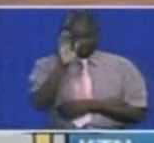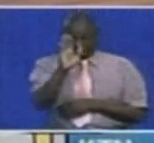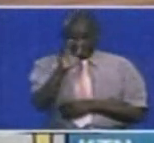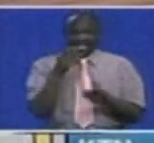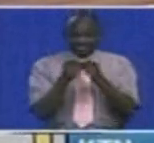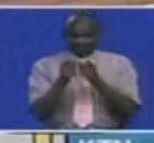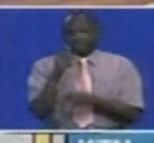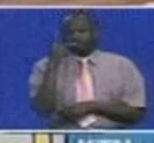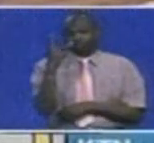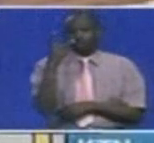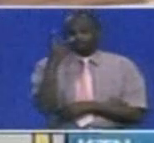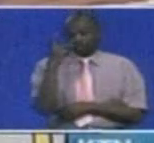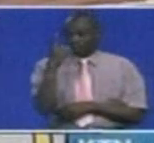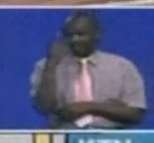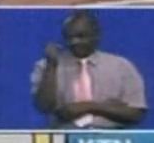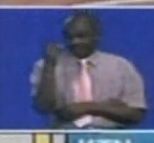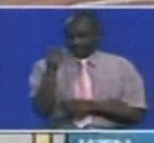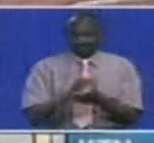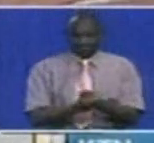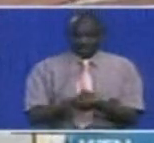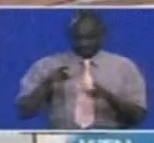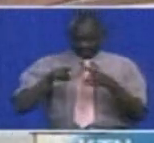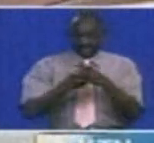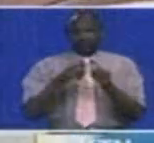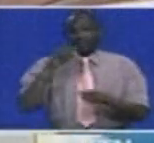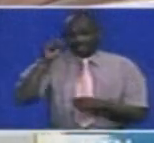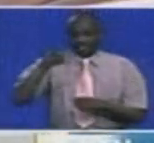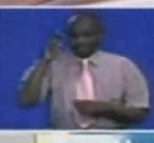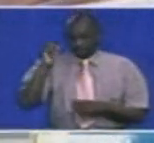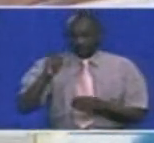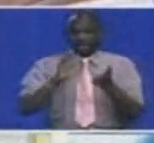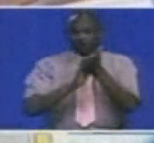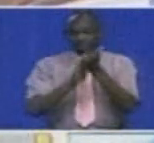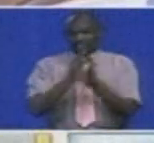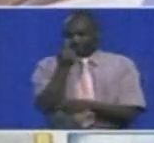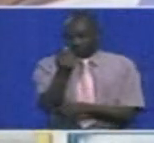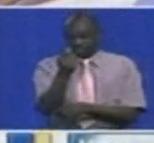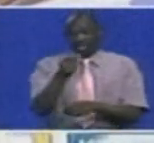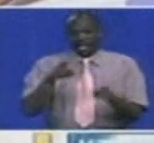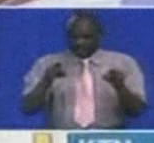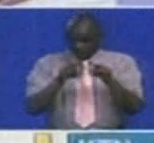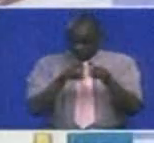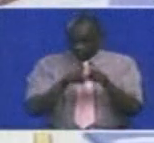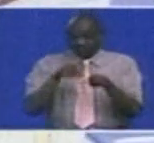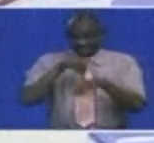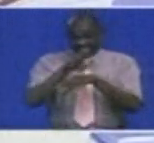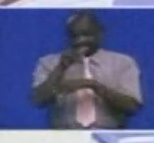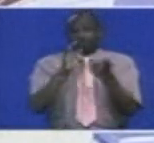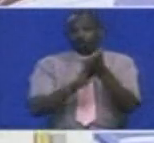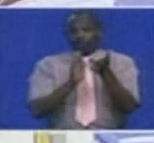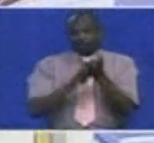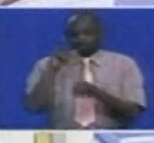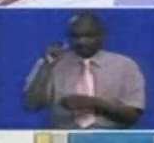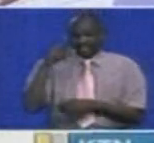The number is 22155. Start with a yes or no, followed by a brief comment. And then you can also send us your comments on Twitter